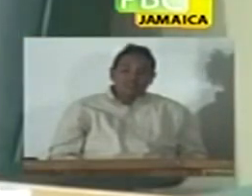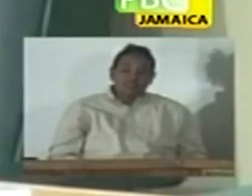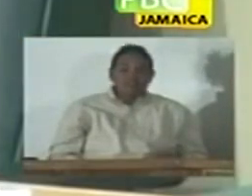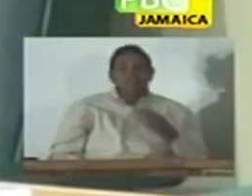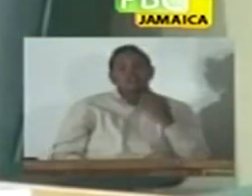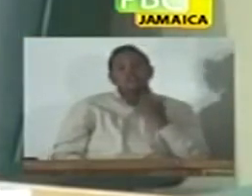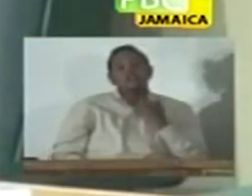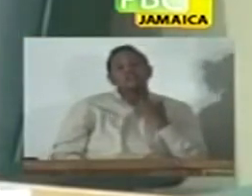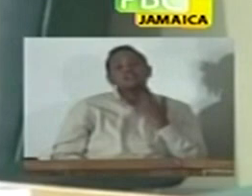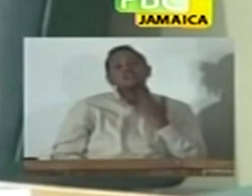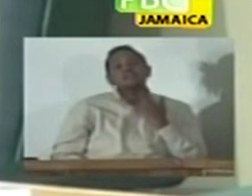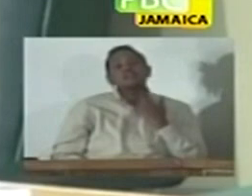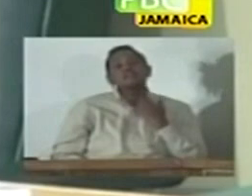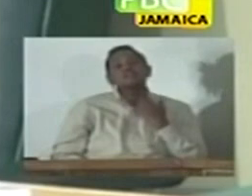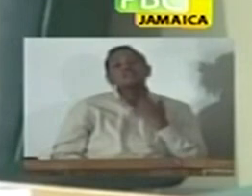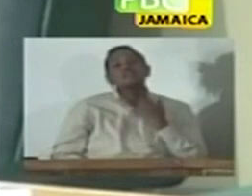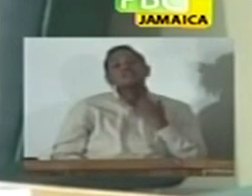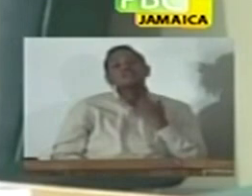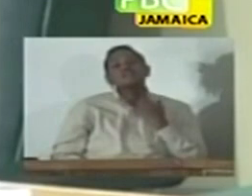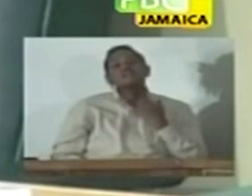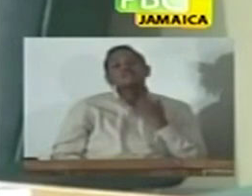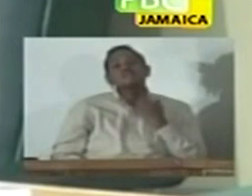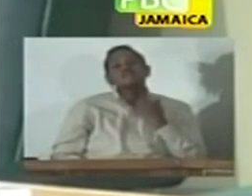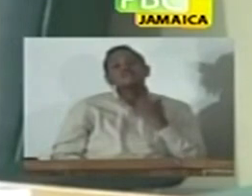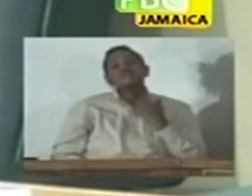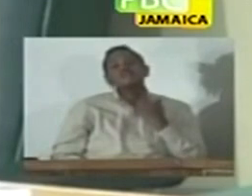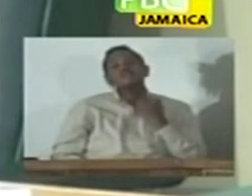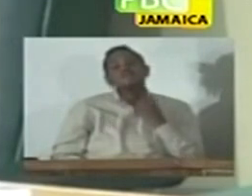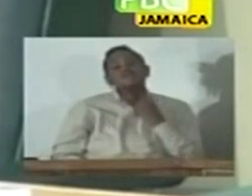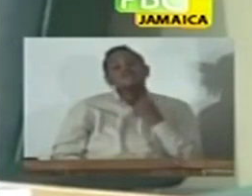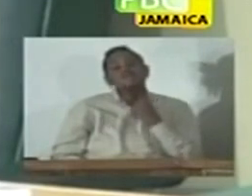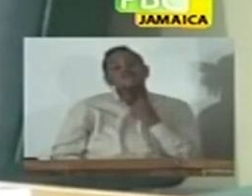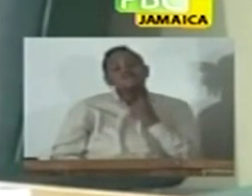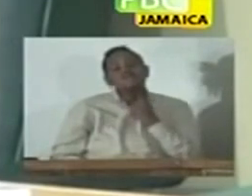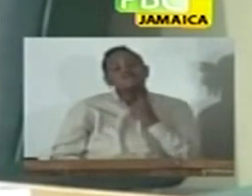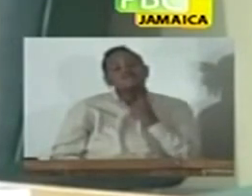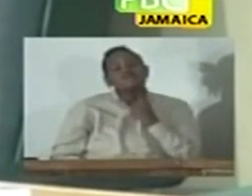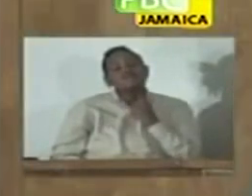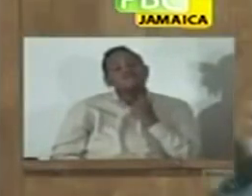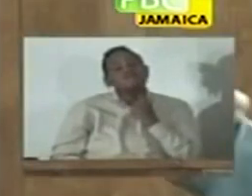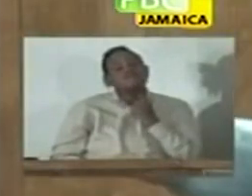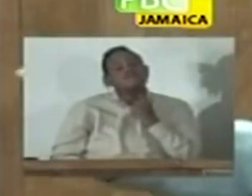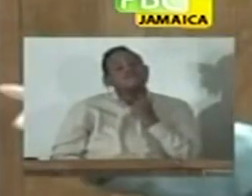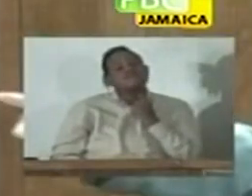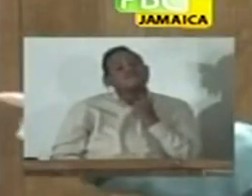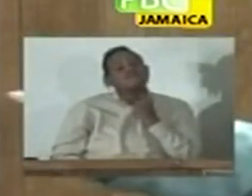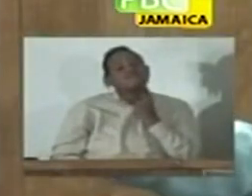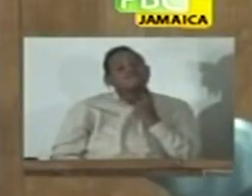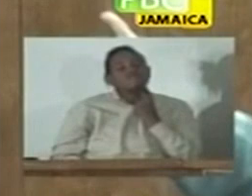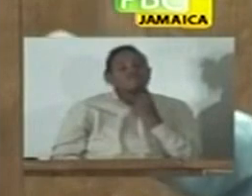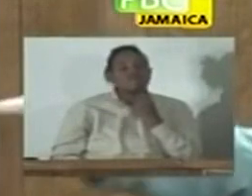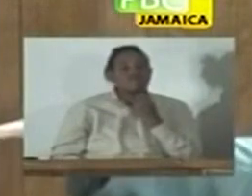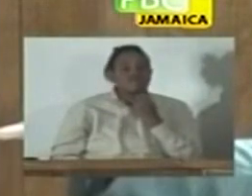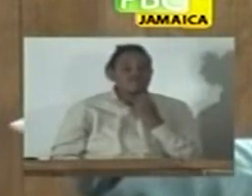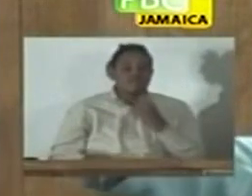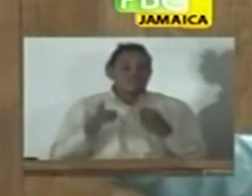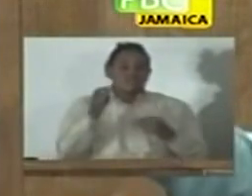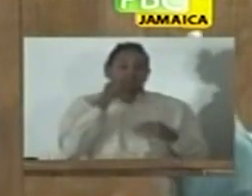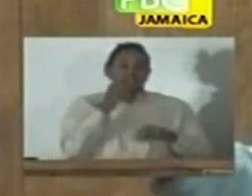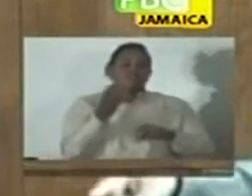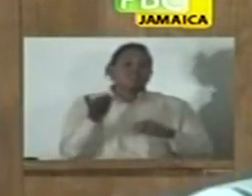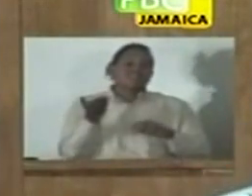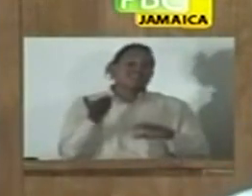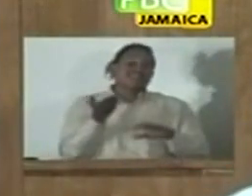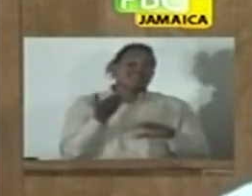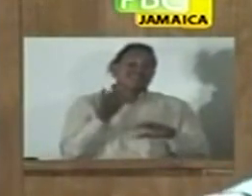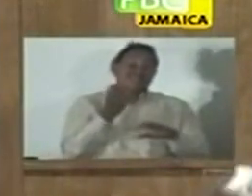it is not only this progressive internationalism, KD, that they are inheriting. They're inheriting the legacy program, the road works, and